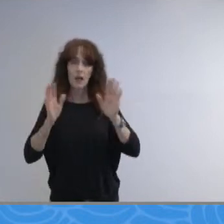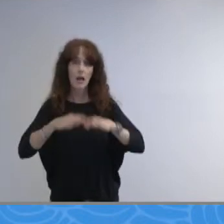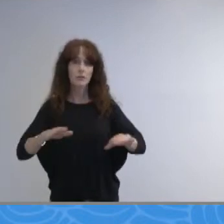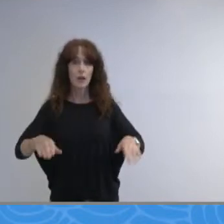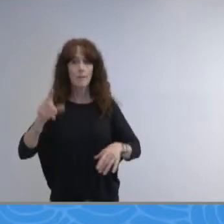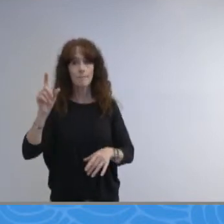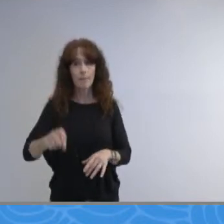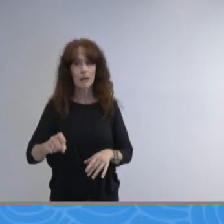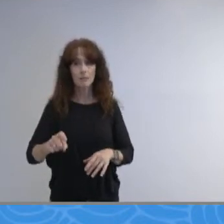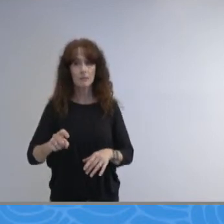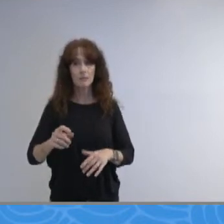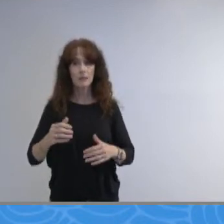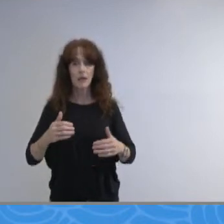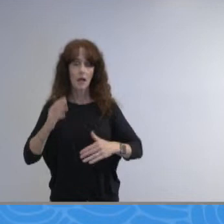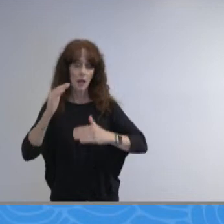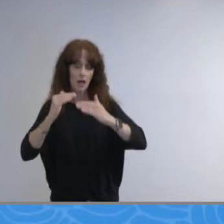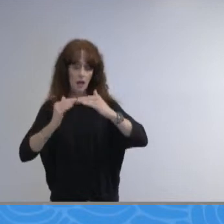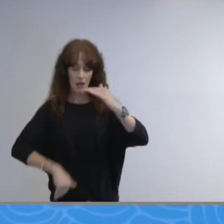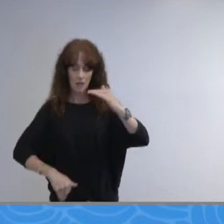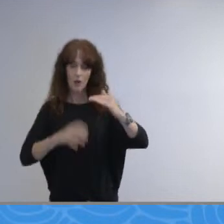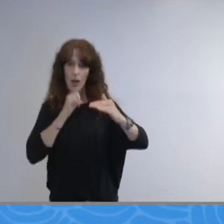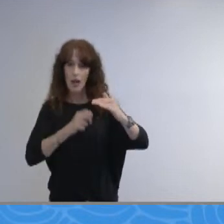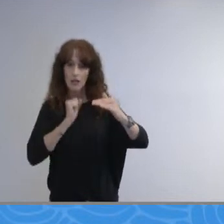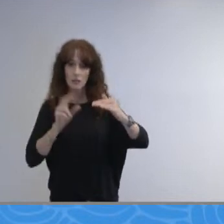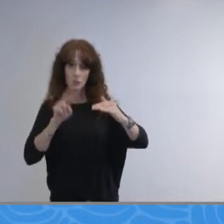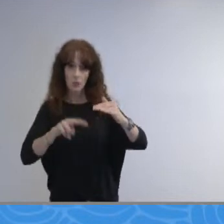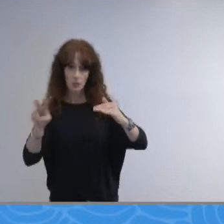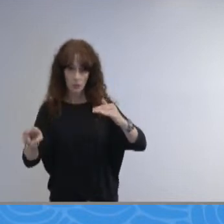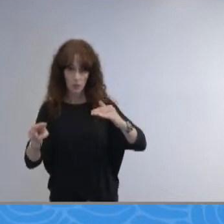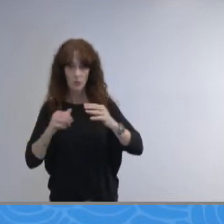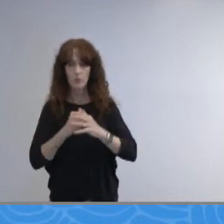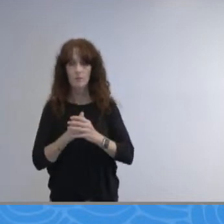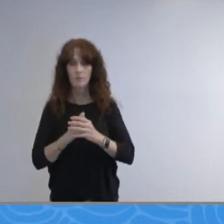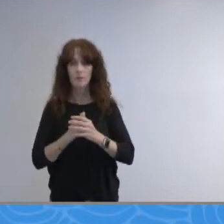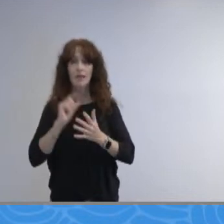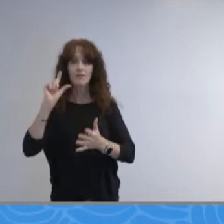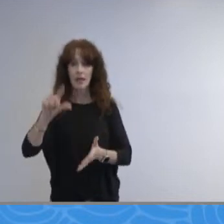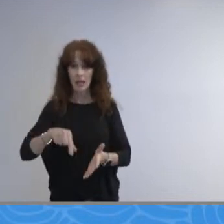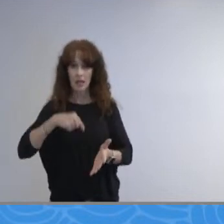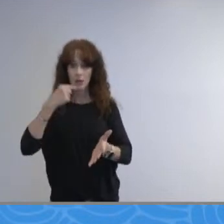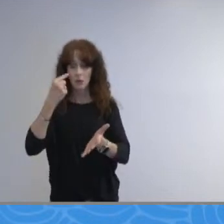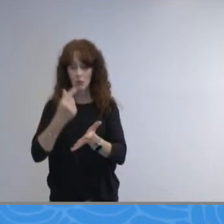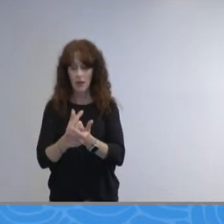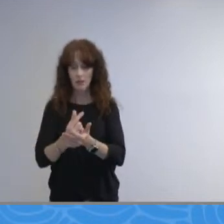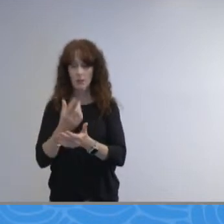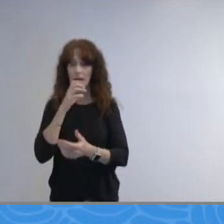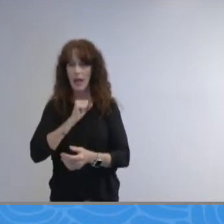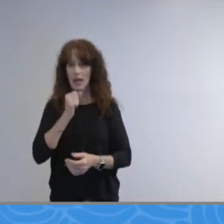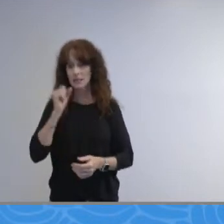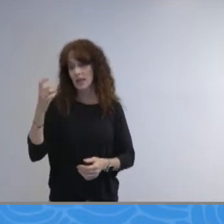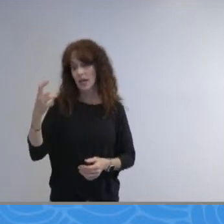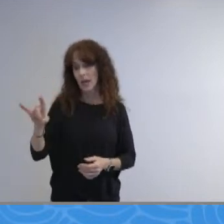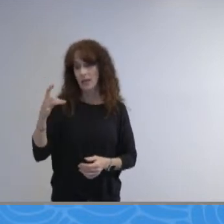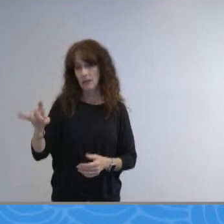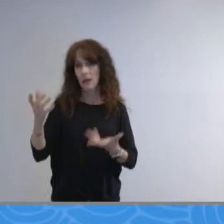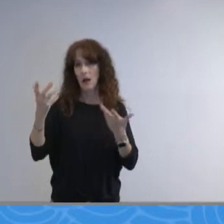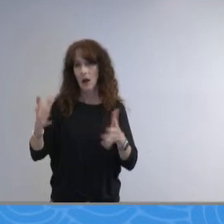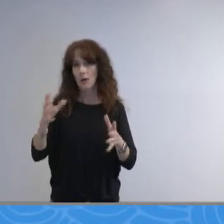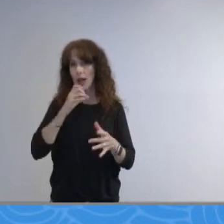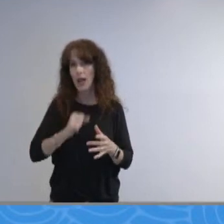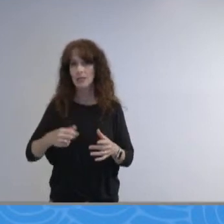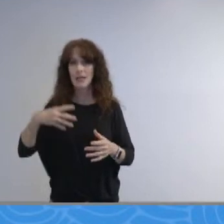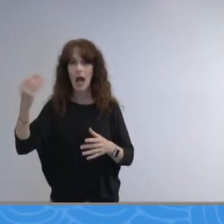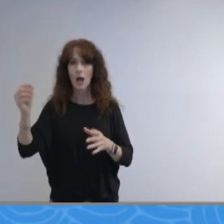must be under the age of 22. If a child graduates at age 18, they will have already aged out